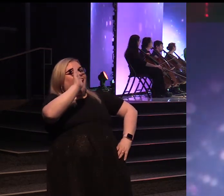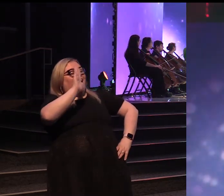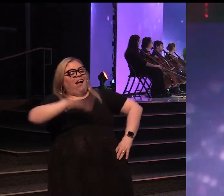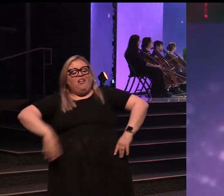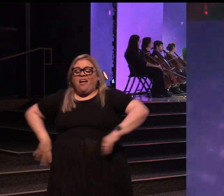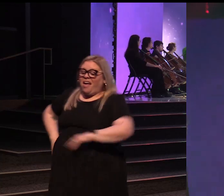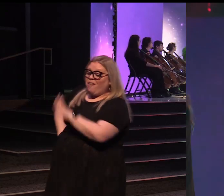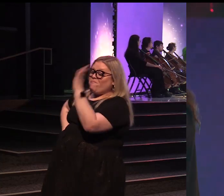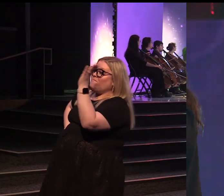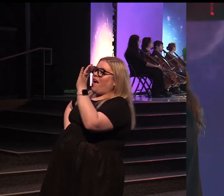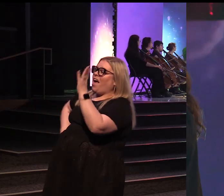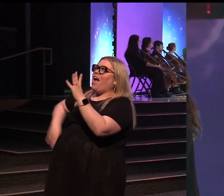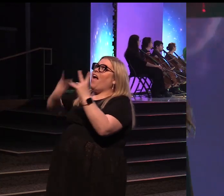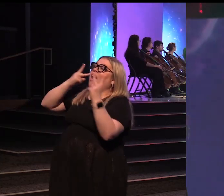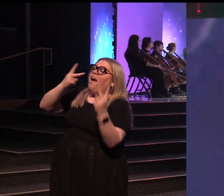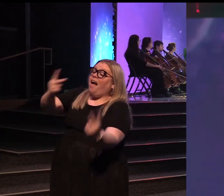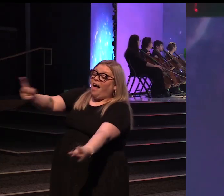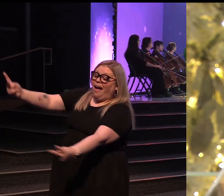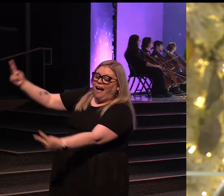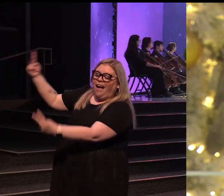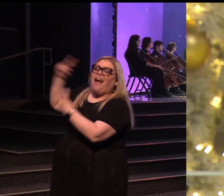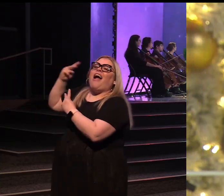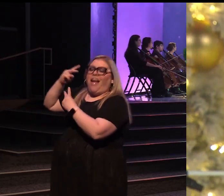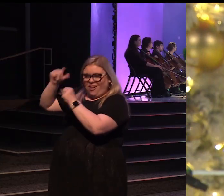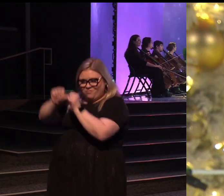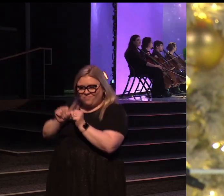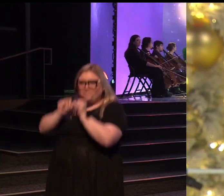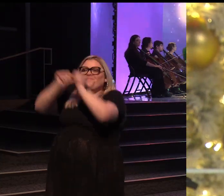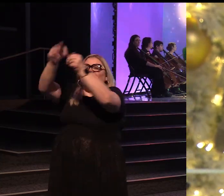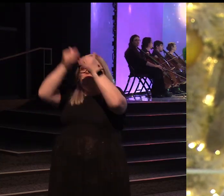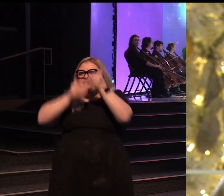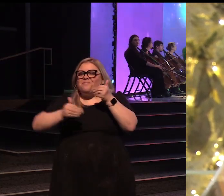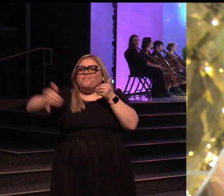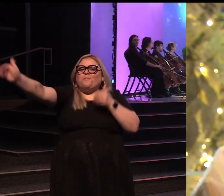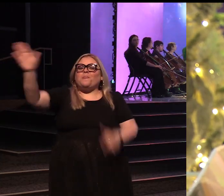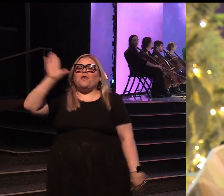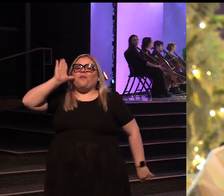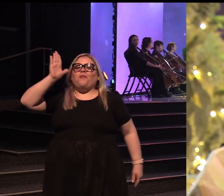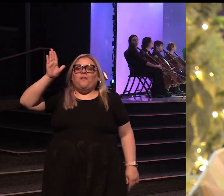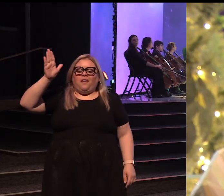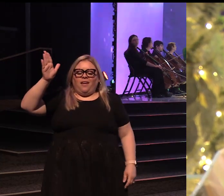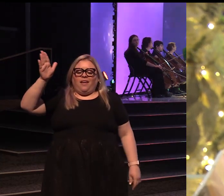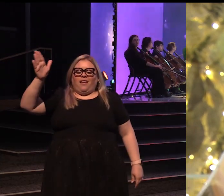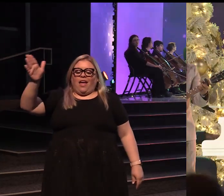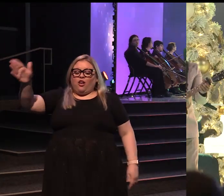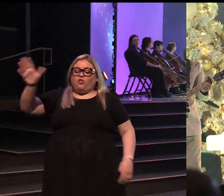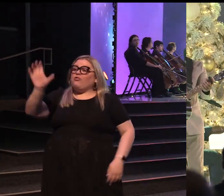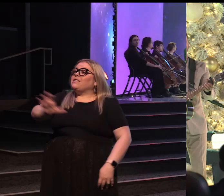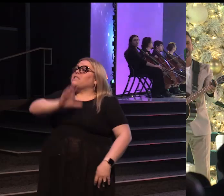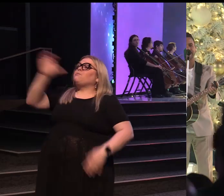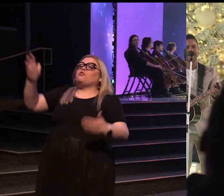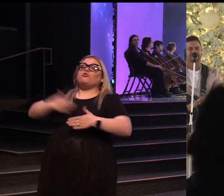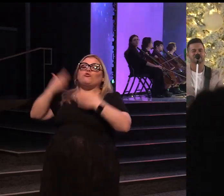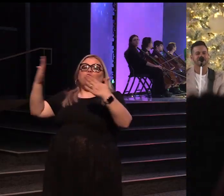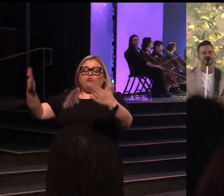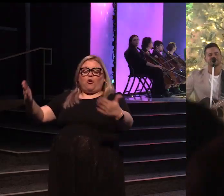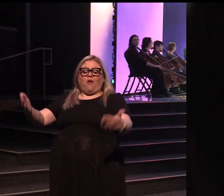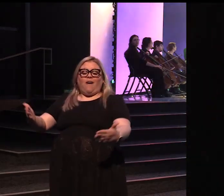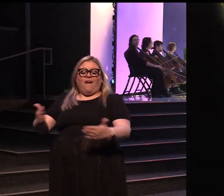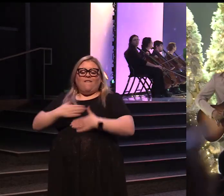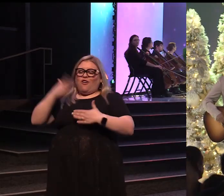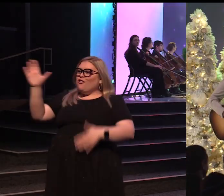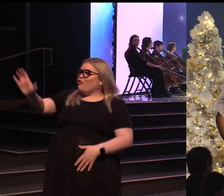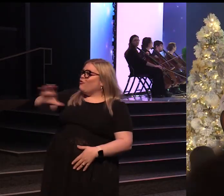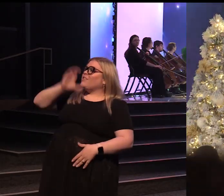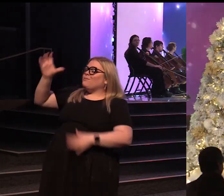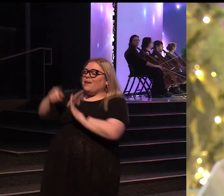volverá, pero quedarán recuerdos que por siempre vivirán. La Navidad es